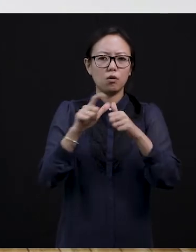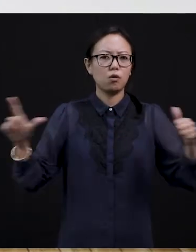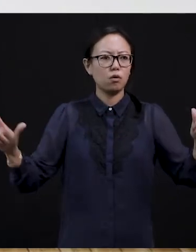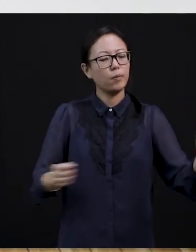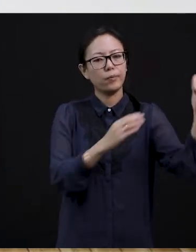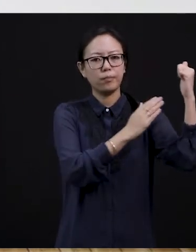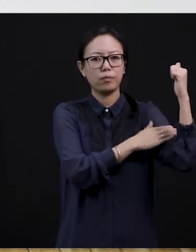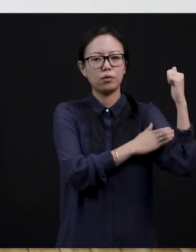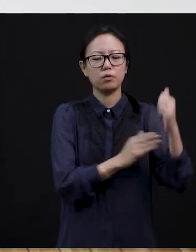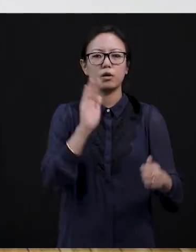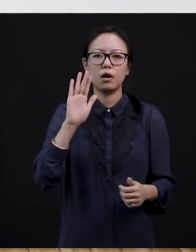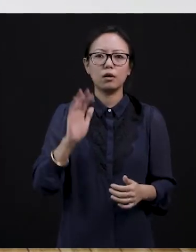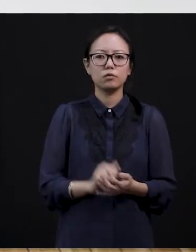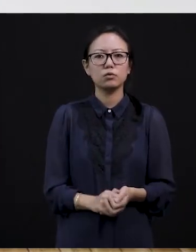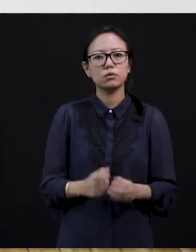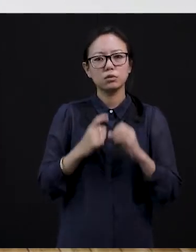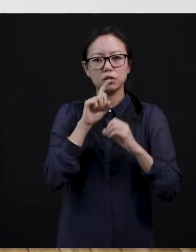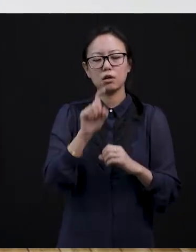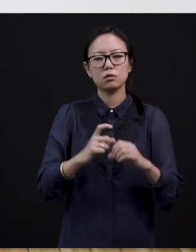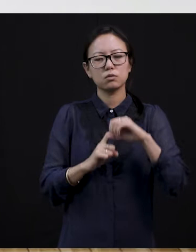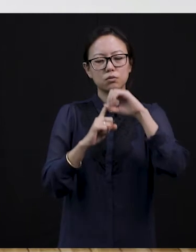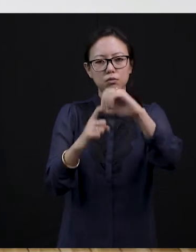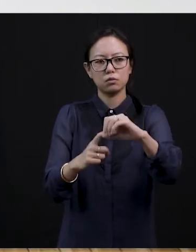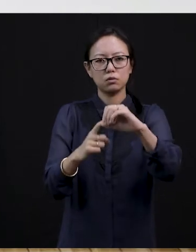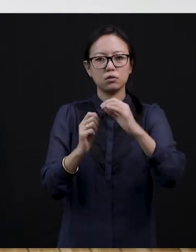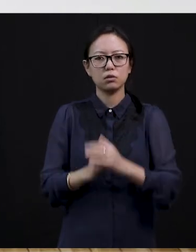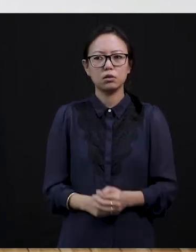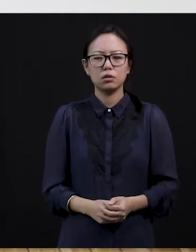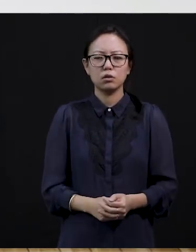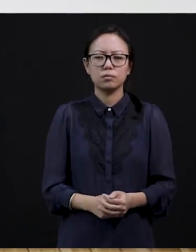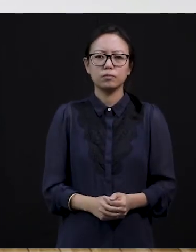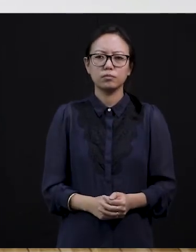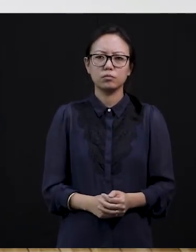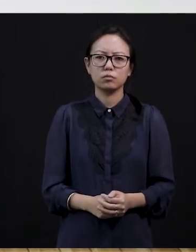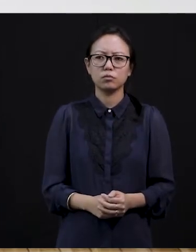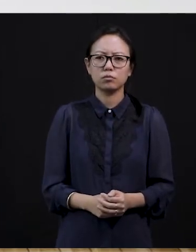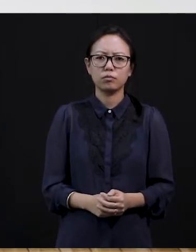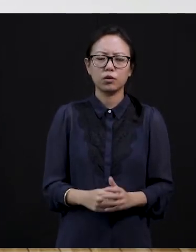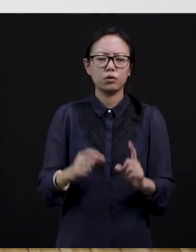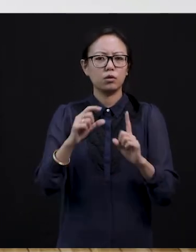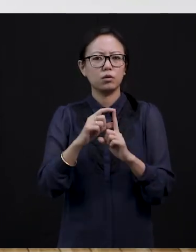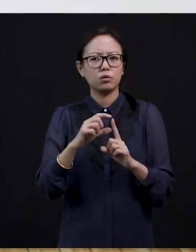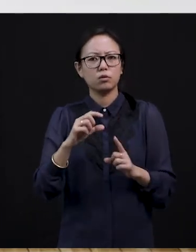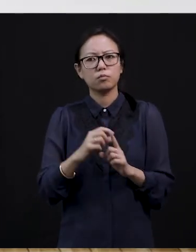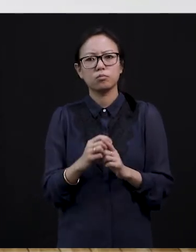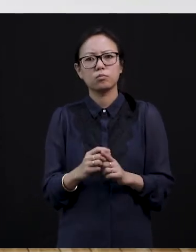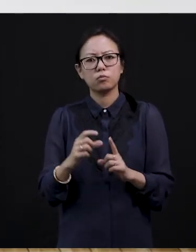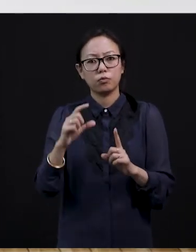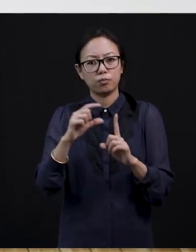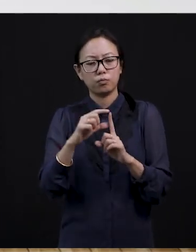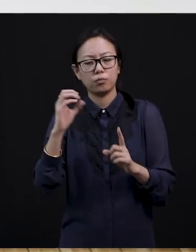on the principles of popular participation and public accountability. Popular vote, if you get the